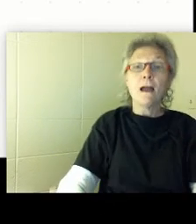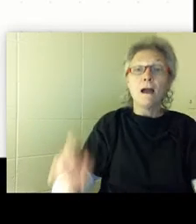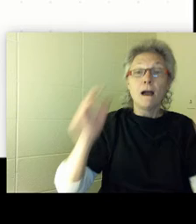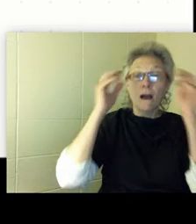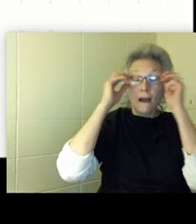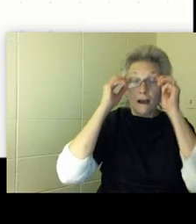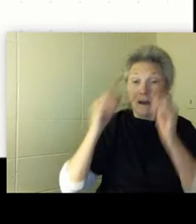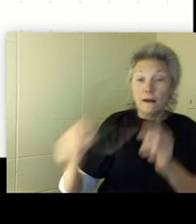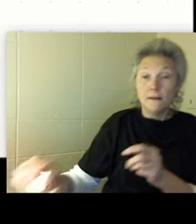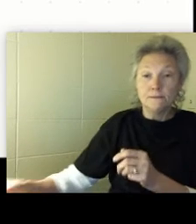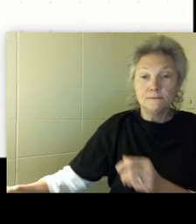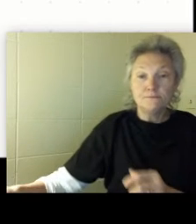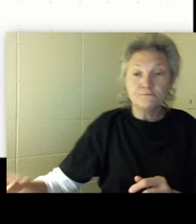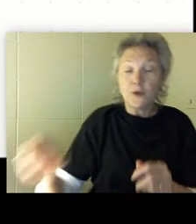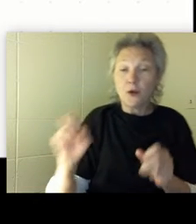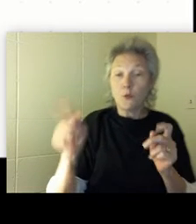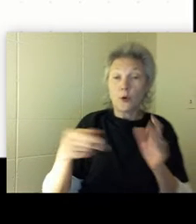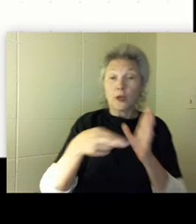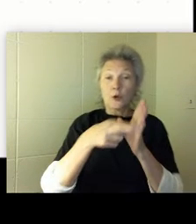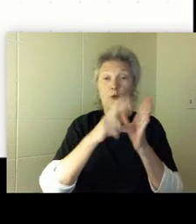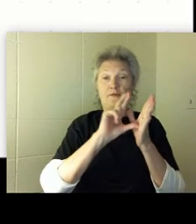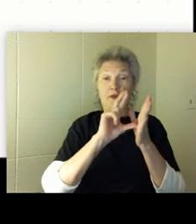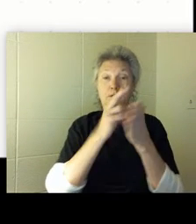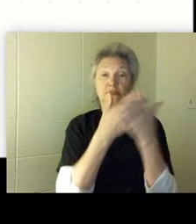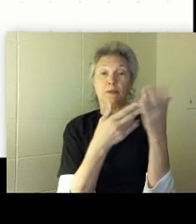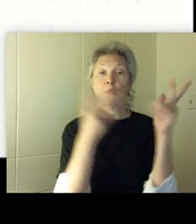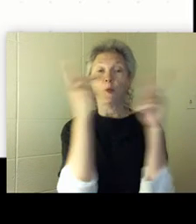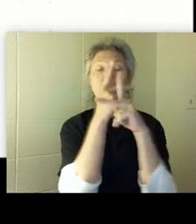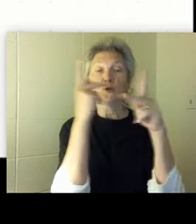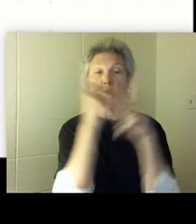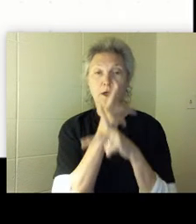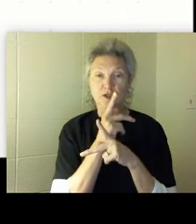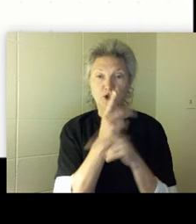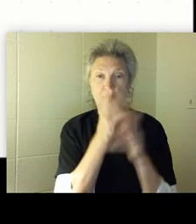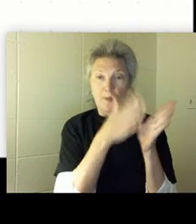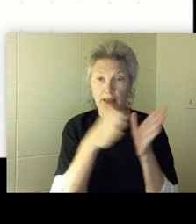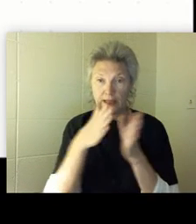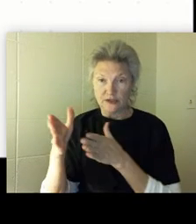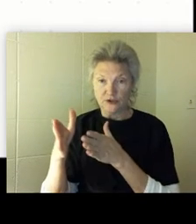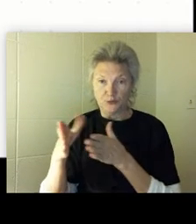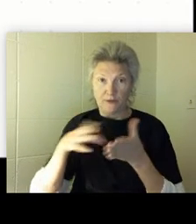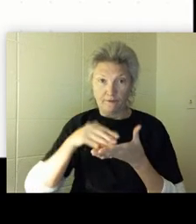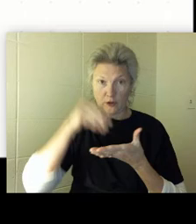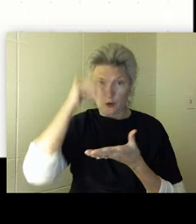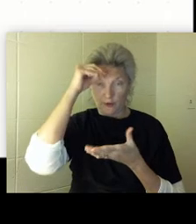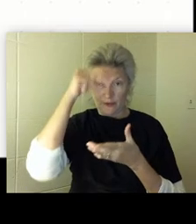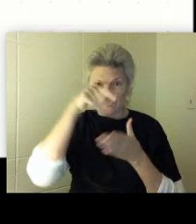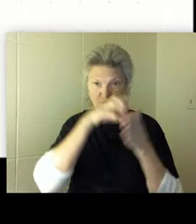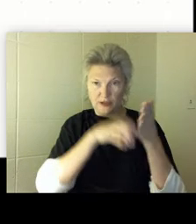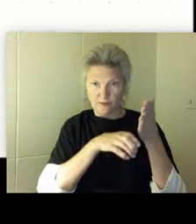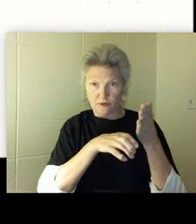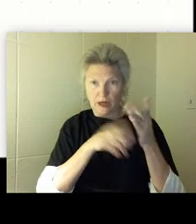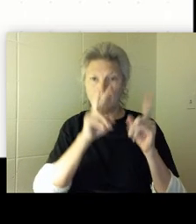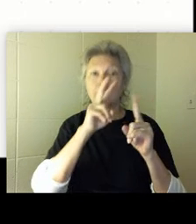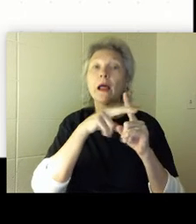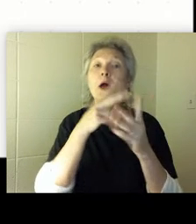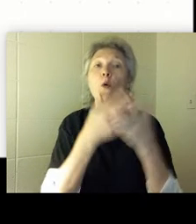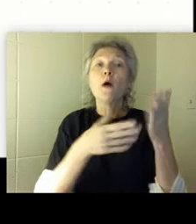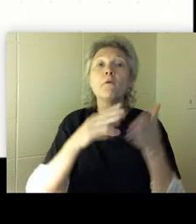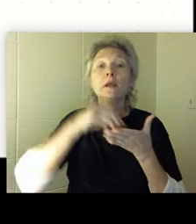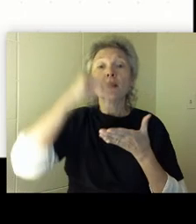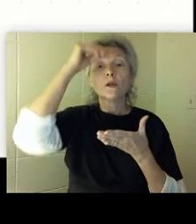Okay, so today we're going to review some of the multiplication strategies we've learned this chapter, and we're going to apply what we've